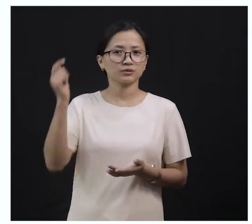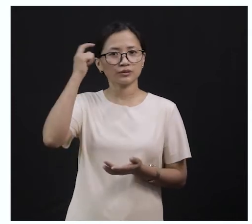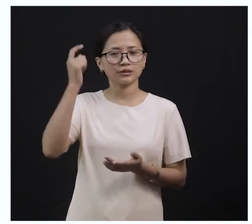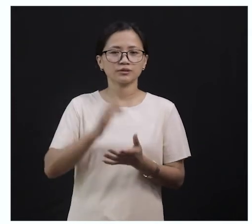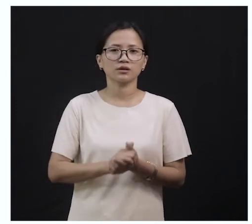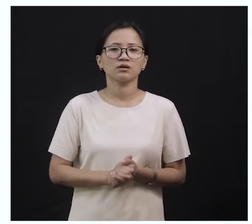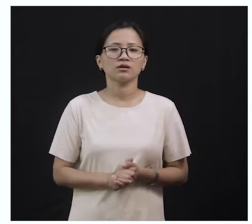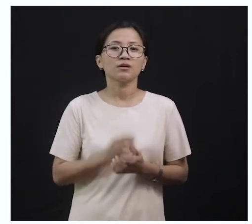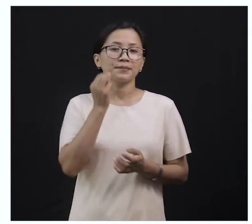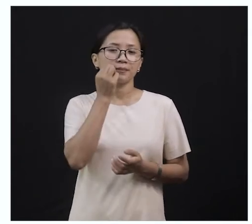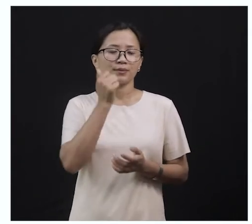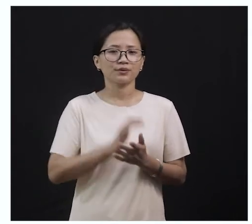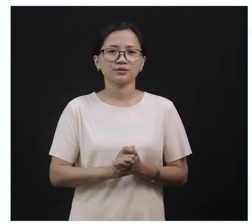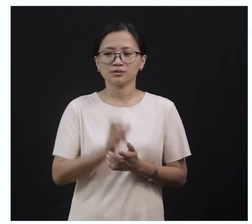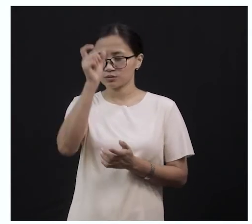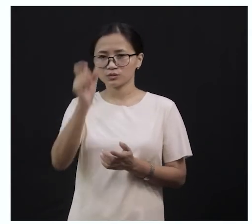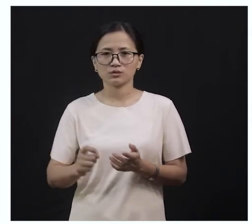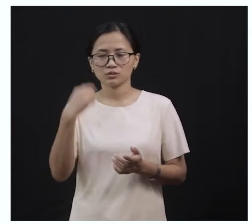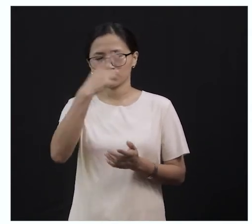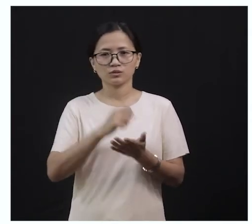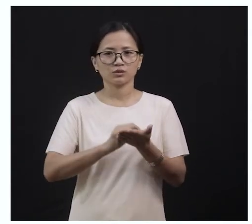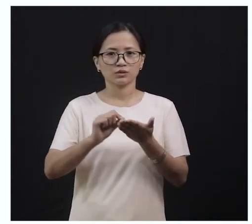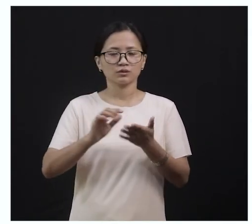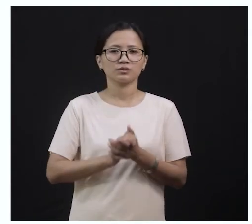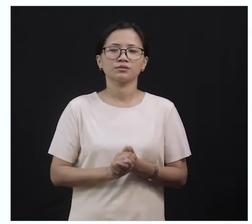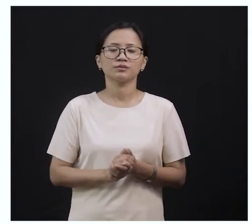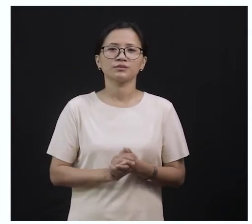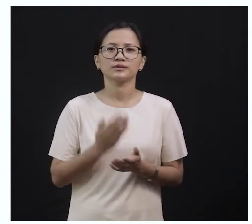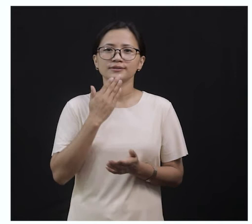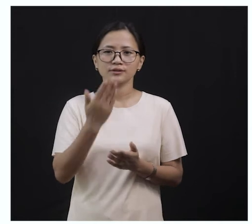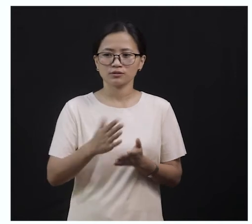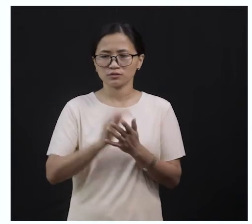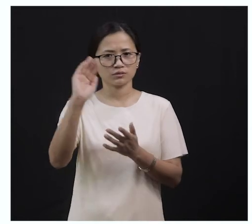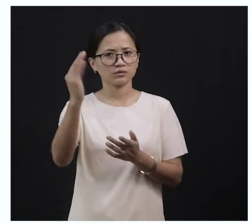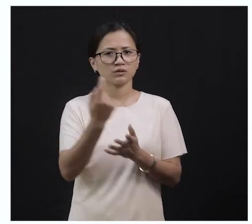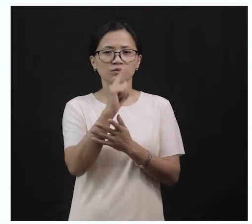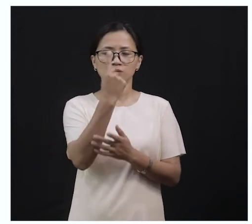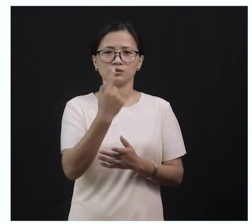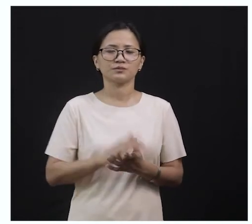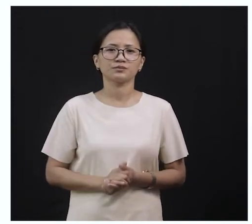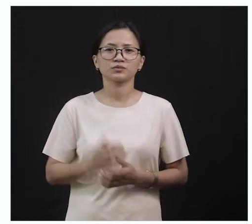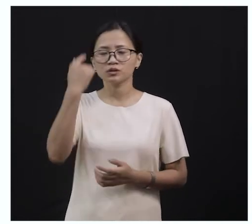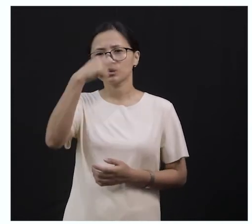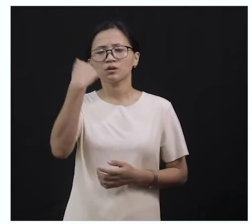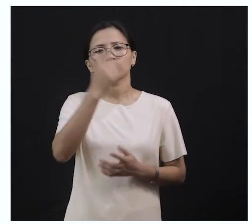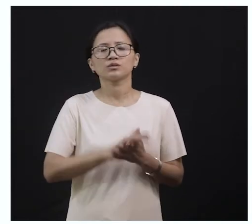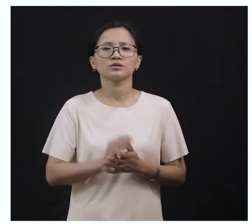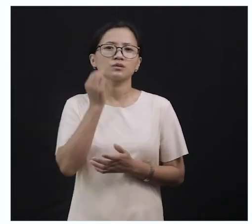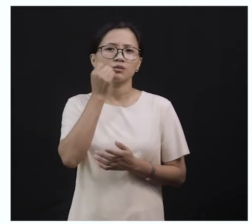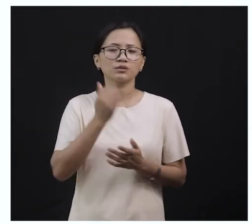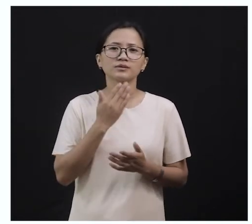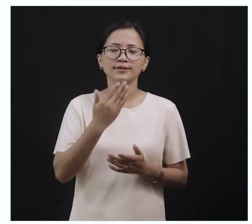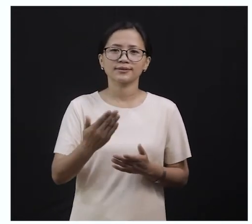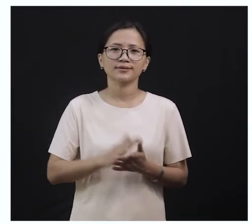told you that the poet, the person who wrote the poem, is giving thanks to someone, right? So who is the